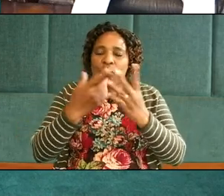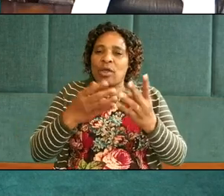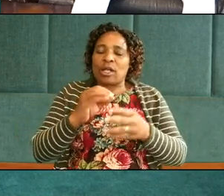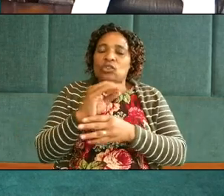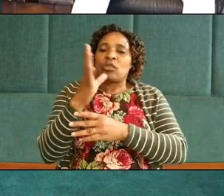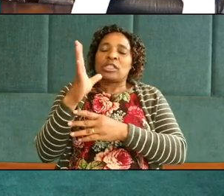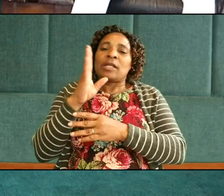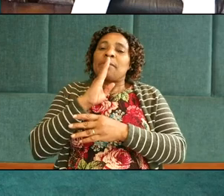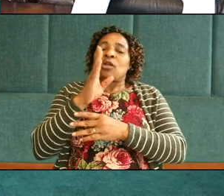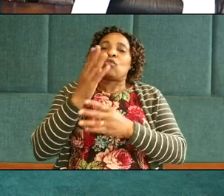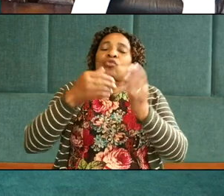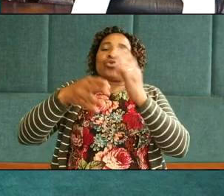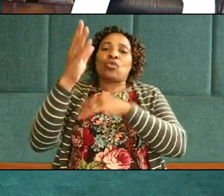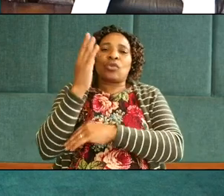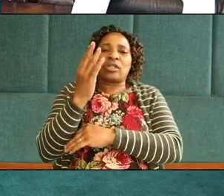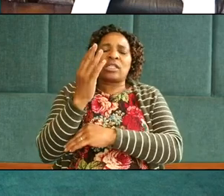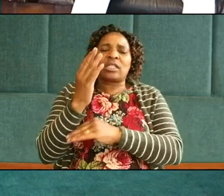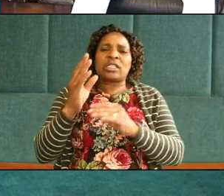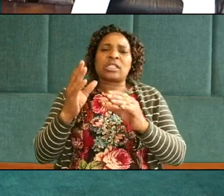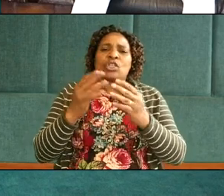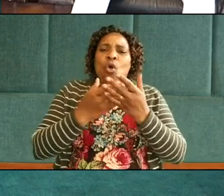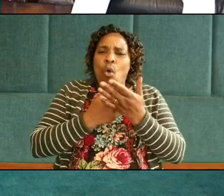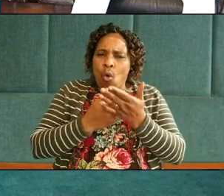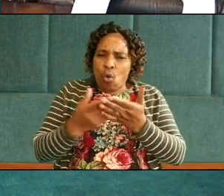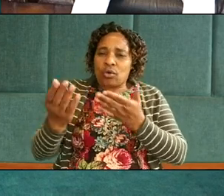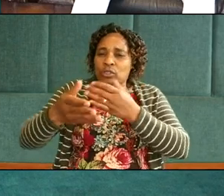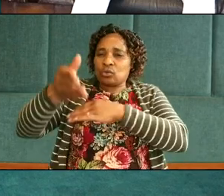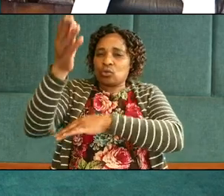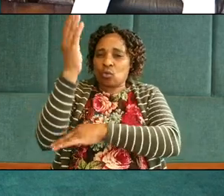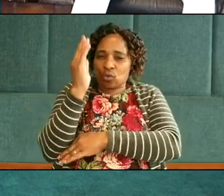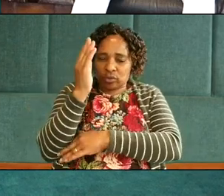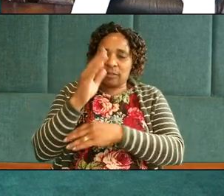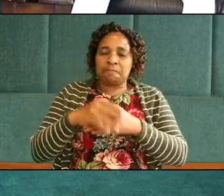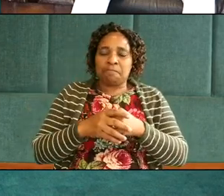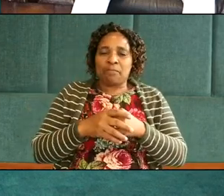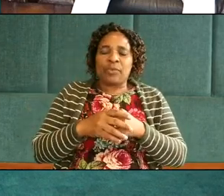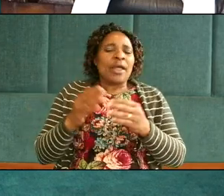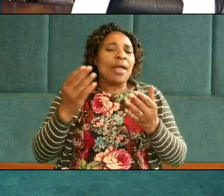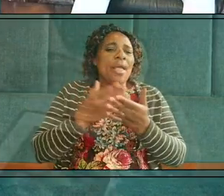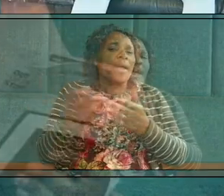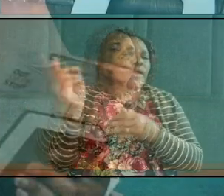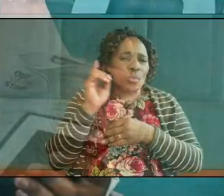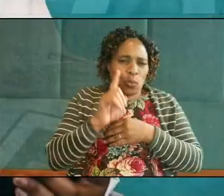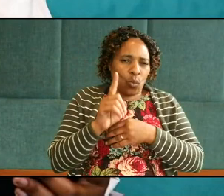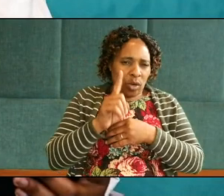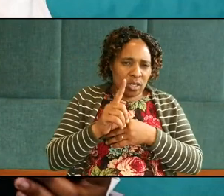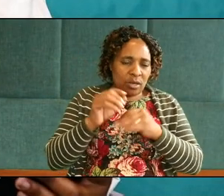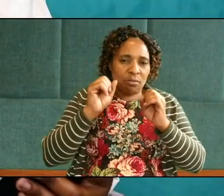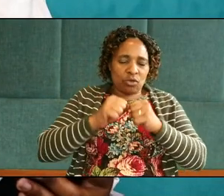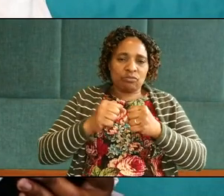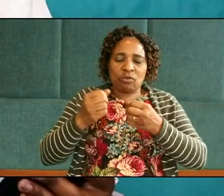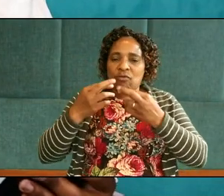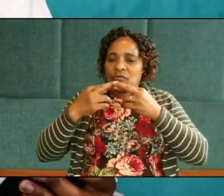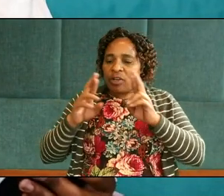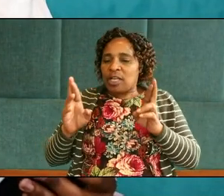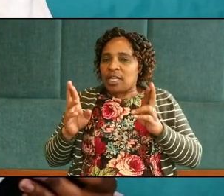belongs to the Lord. It is holy to the Lord. Whoever would redeem any of their tithe must add